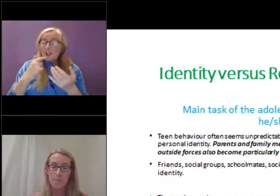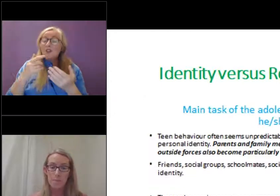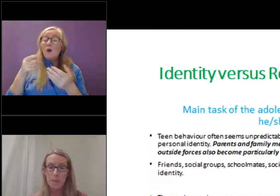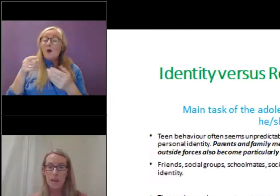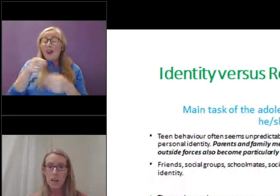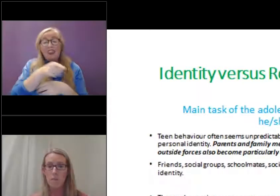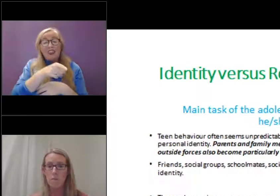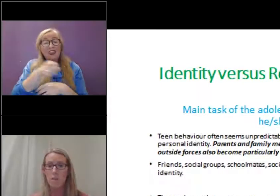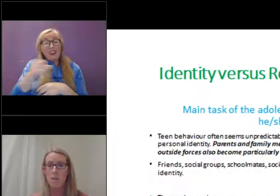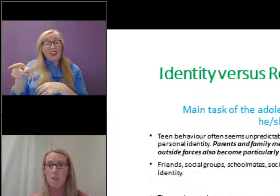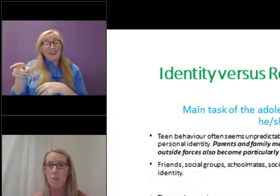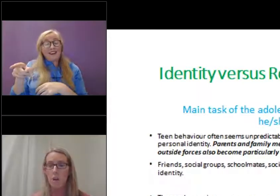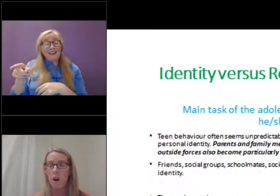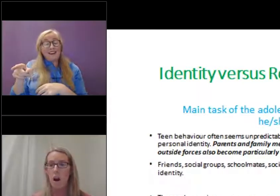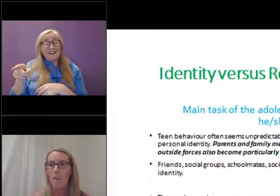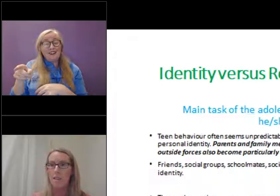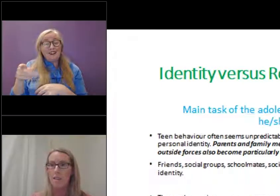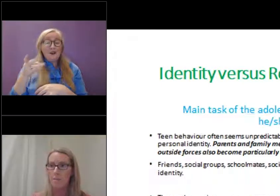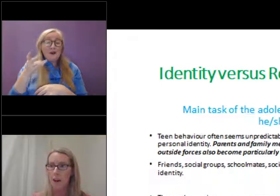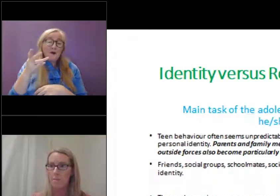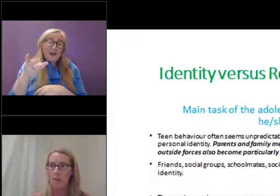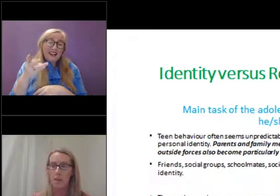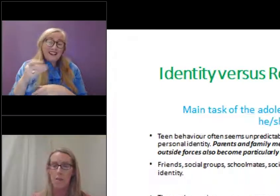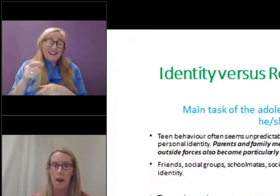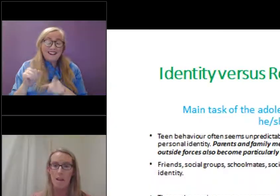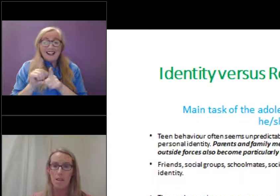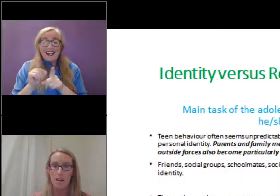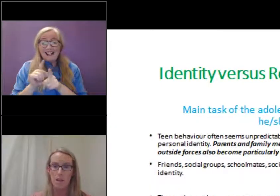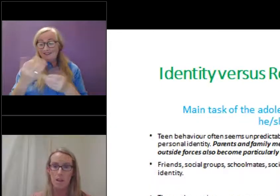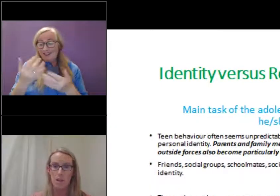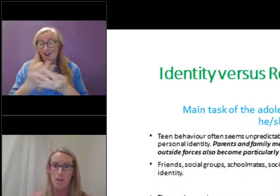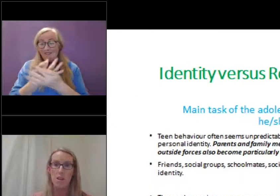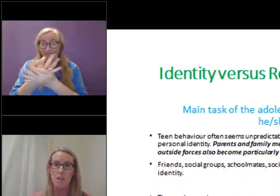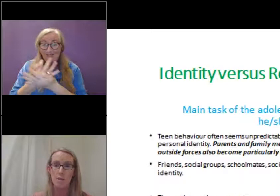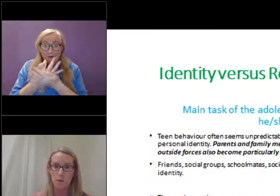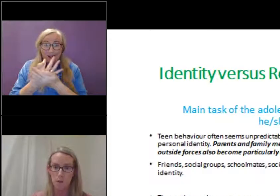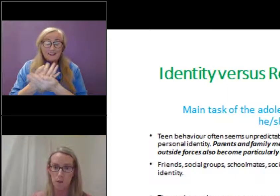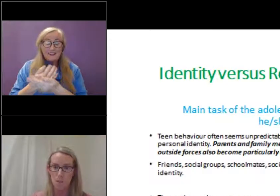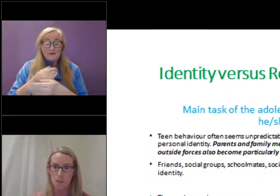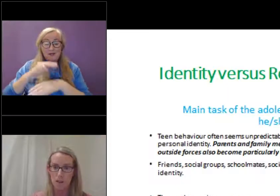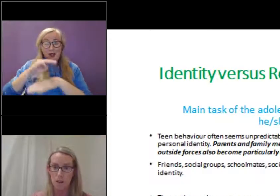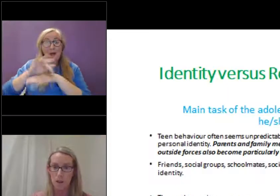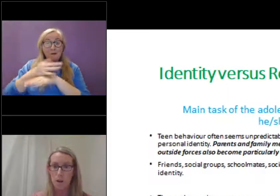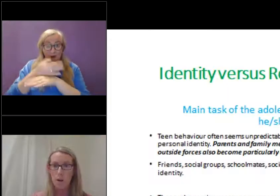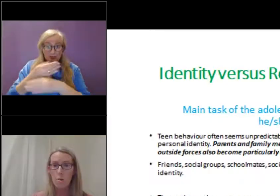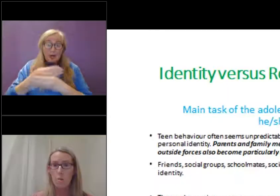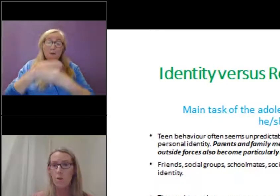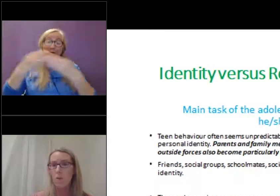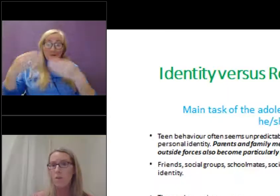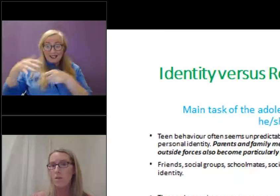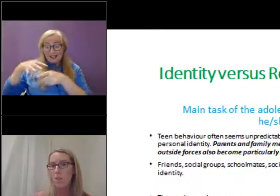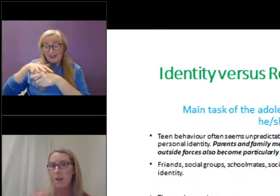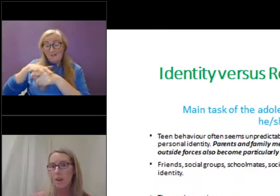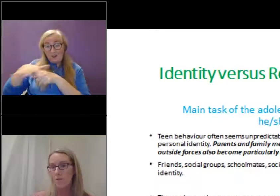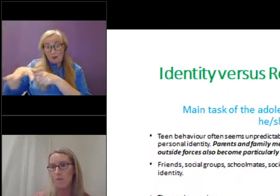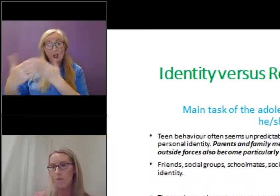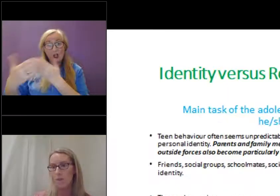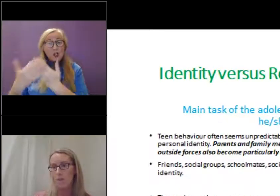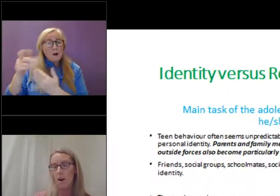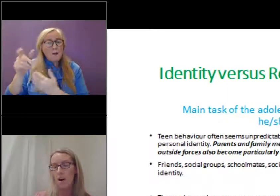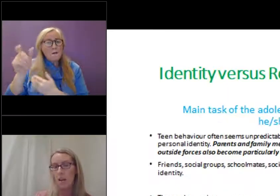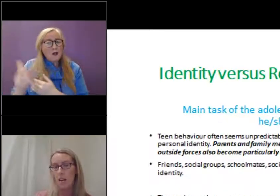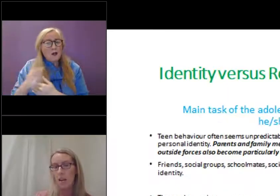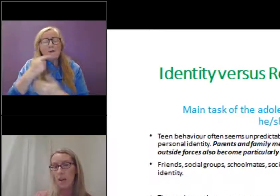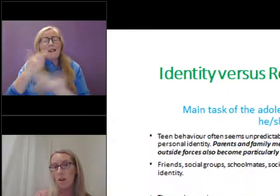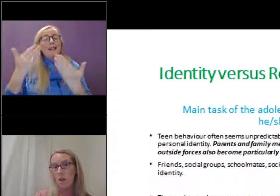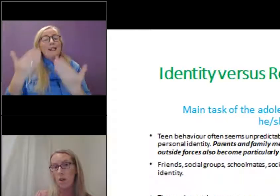I suppose, you know, obviously the family and their parents exert a huge influence on the young person, but they're also being